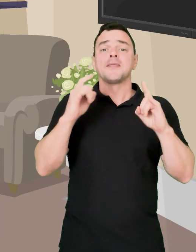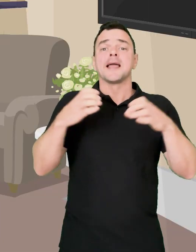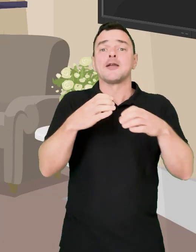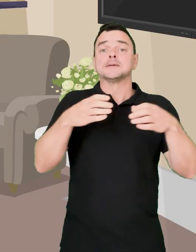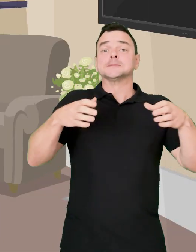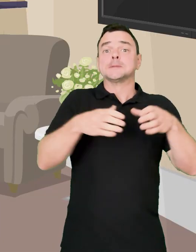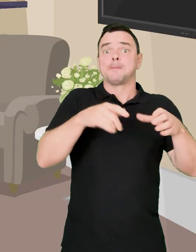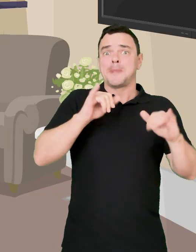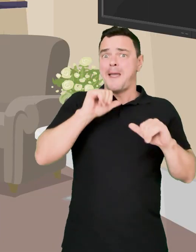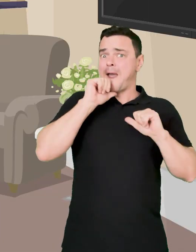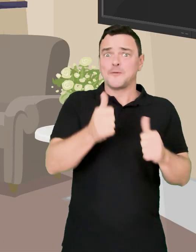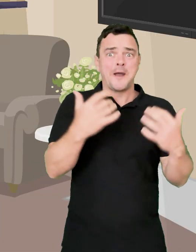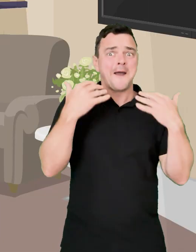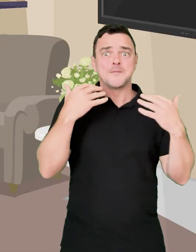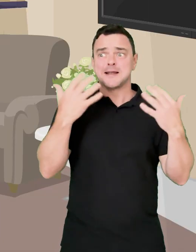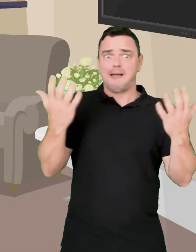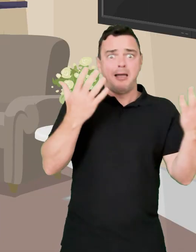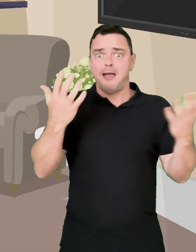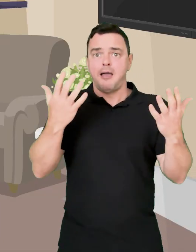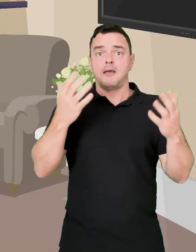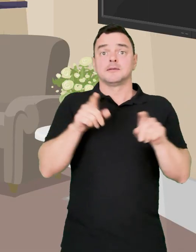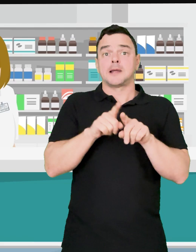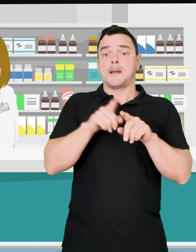Your healthcare team may not have this information.